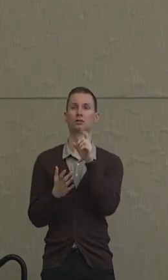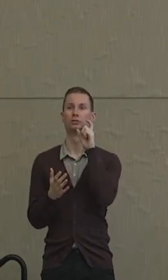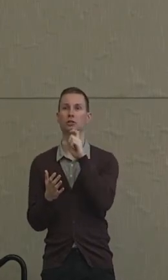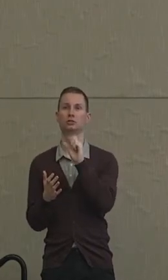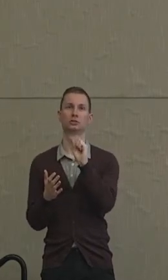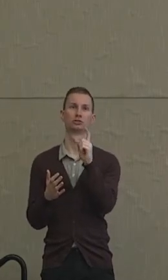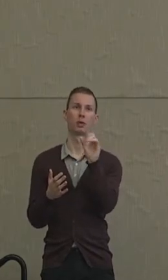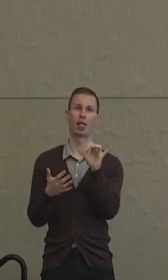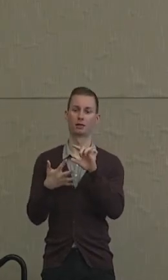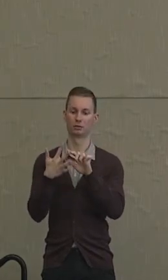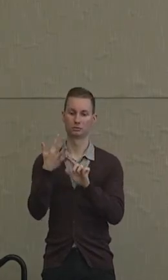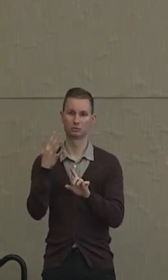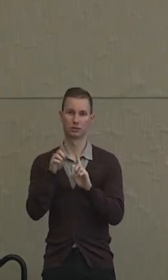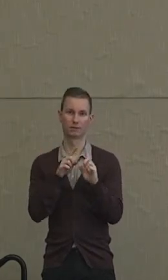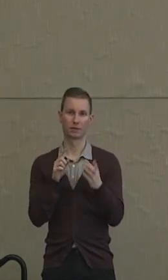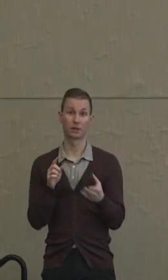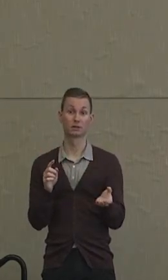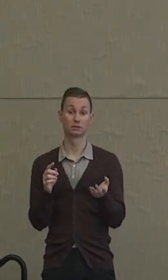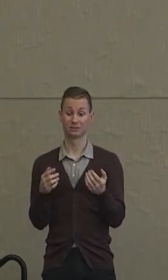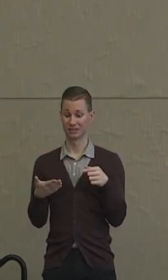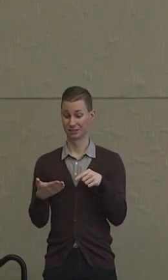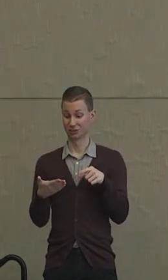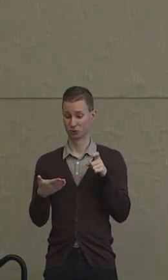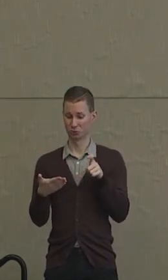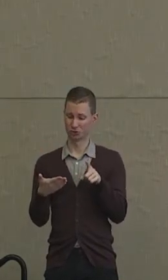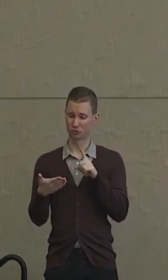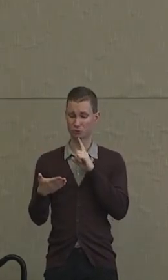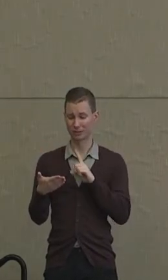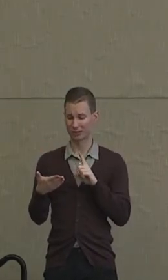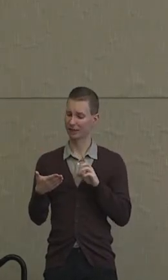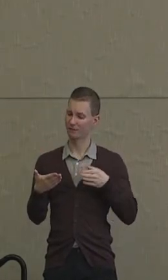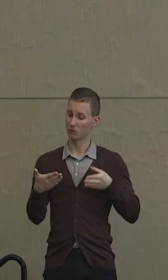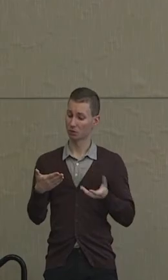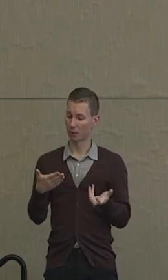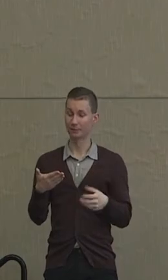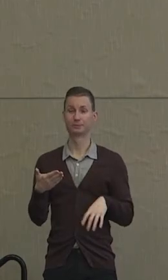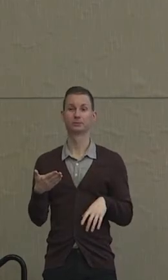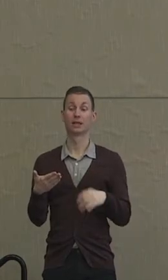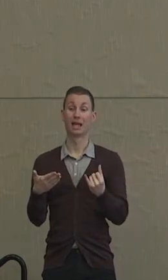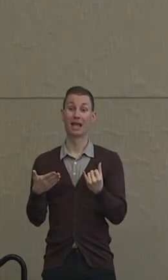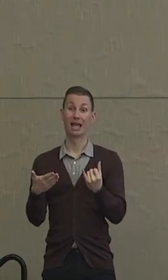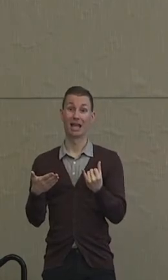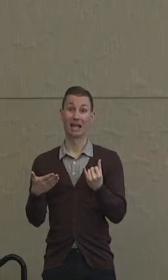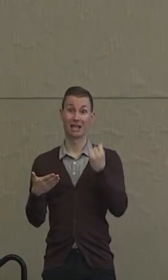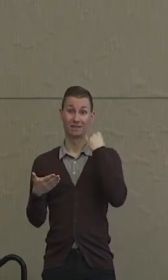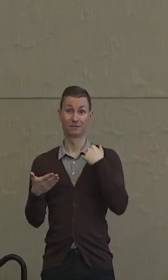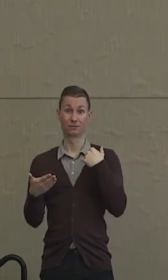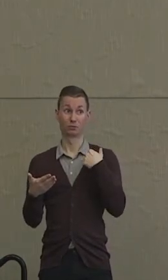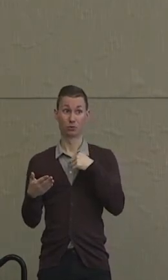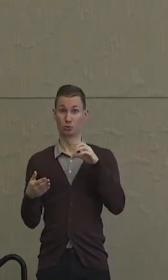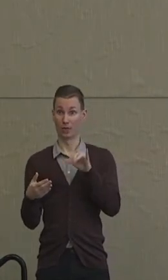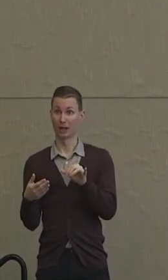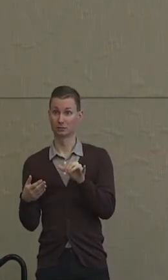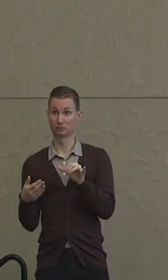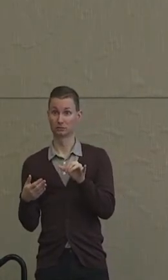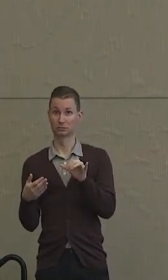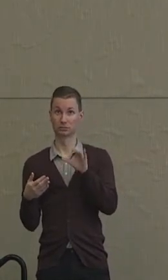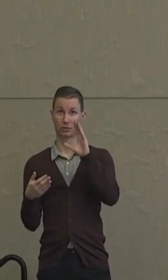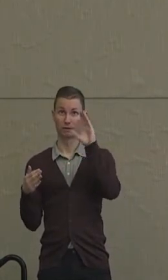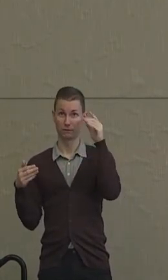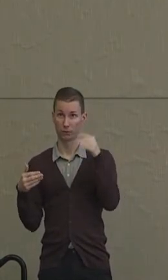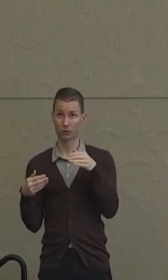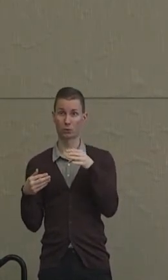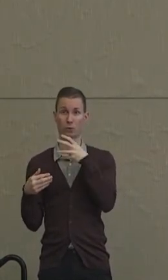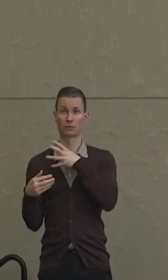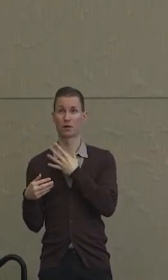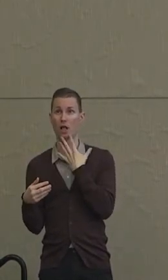et cetera. And the question really is about if by doing that, centering women of